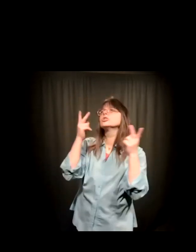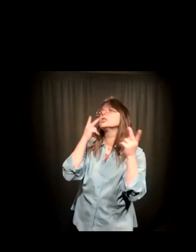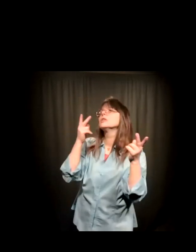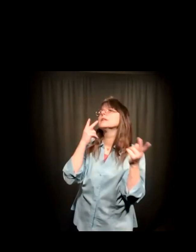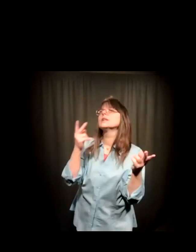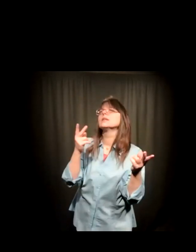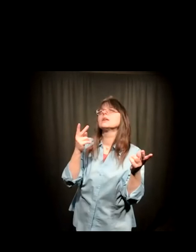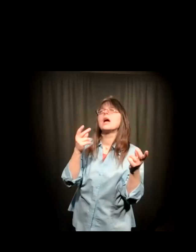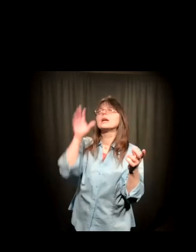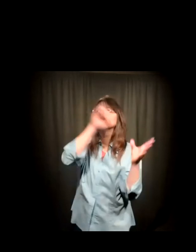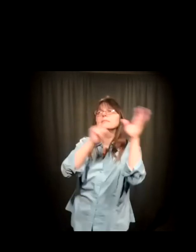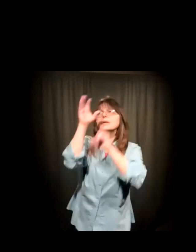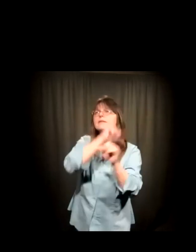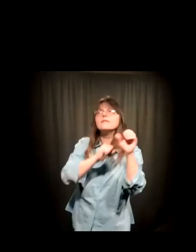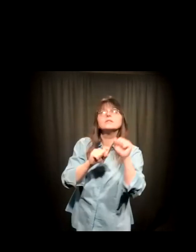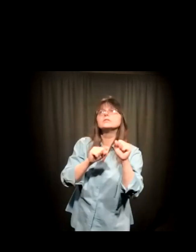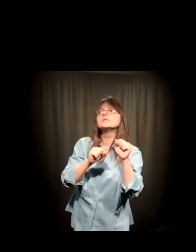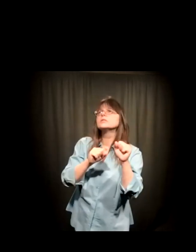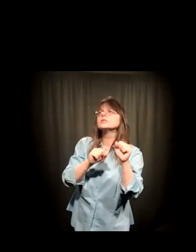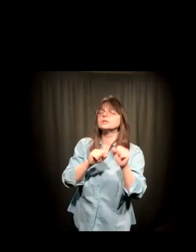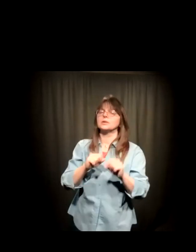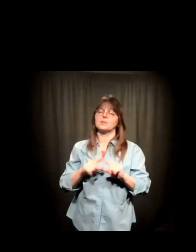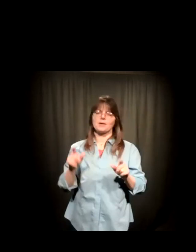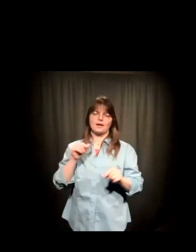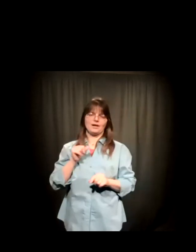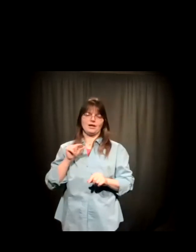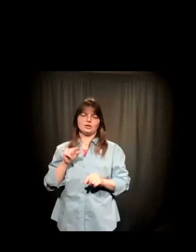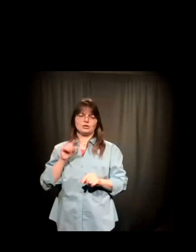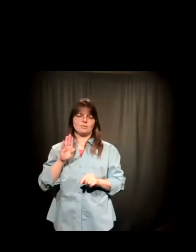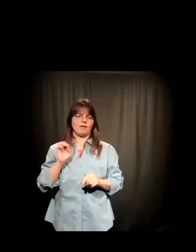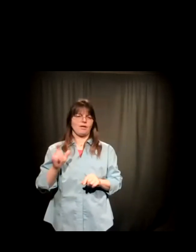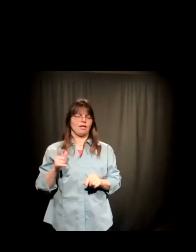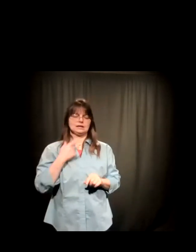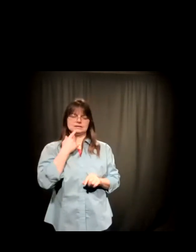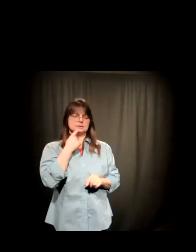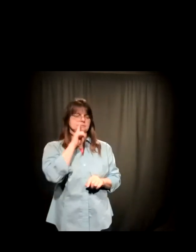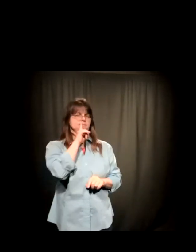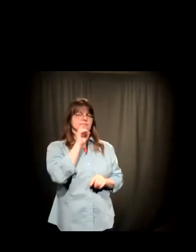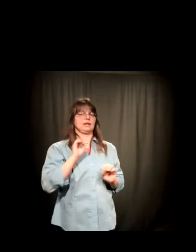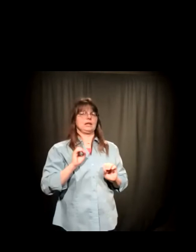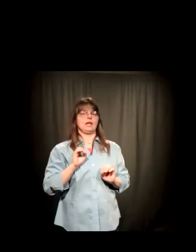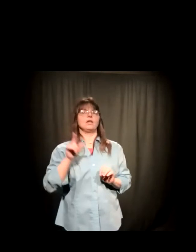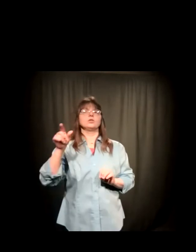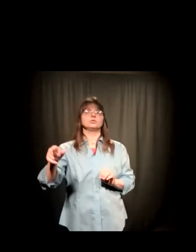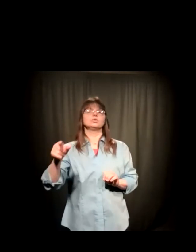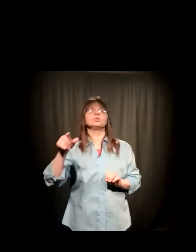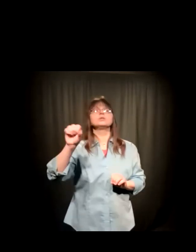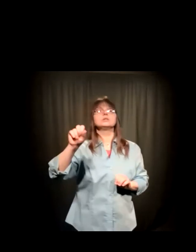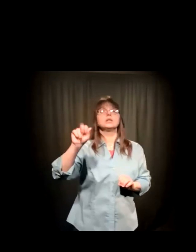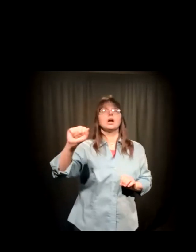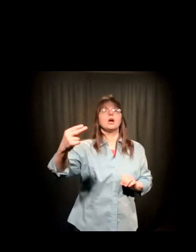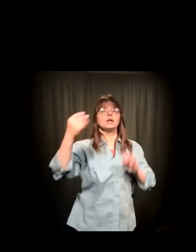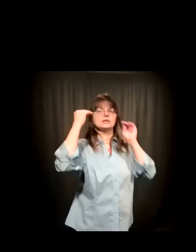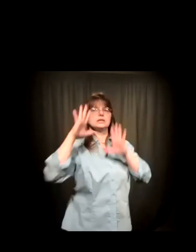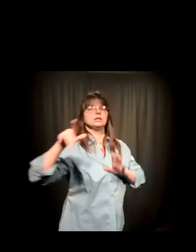inferences. Out of politeness, he didn't mention this to Miss Fuller, but instead he began to wonder if he could build